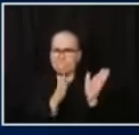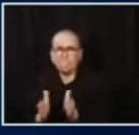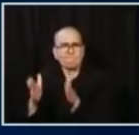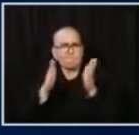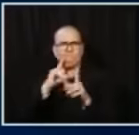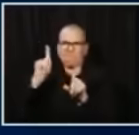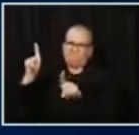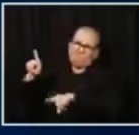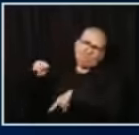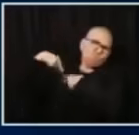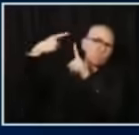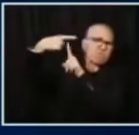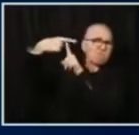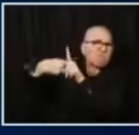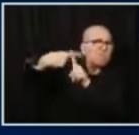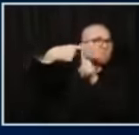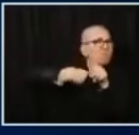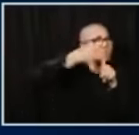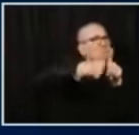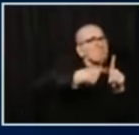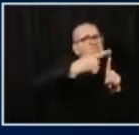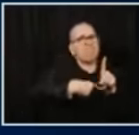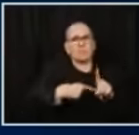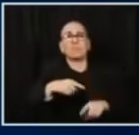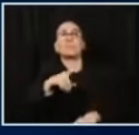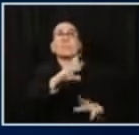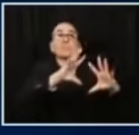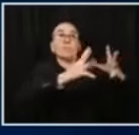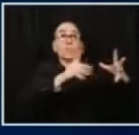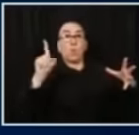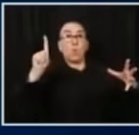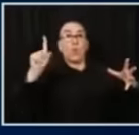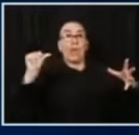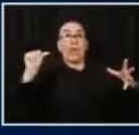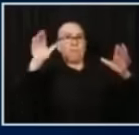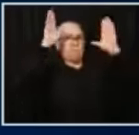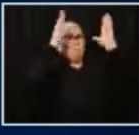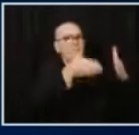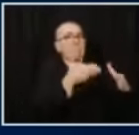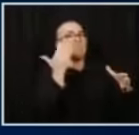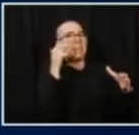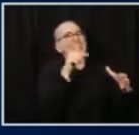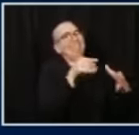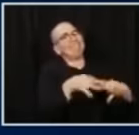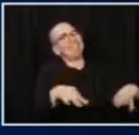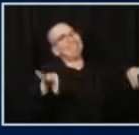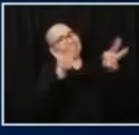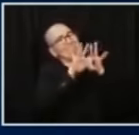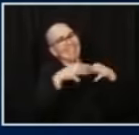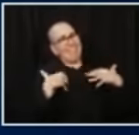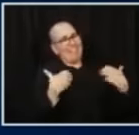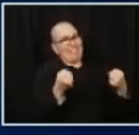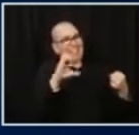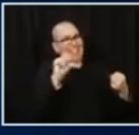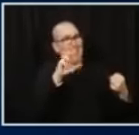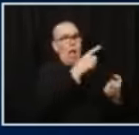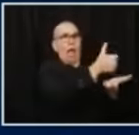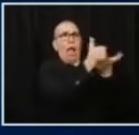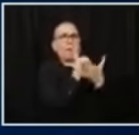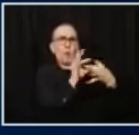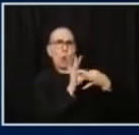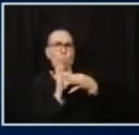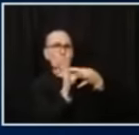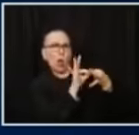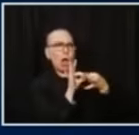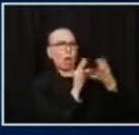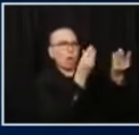on phase 1A because it does focus on healthcare providers, and so they're helping us coordinate the receipt, the storage, and the redistribution